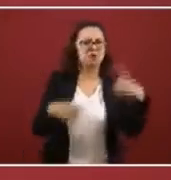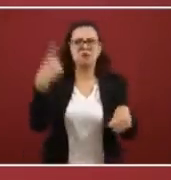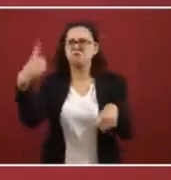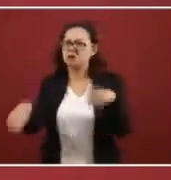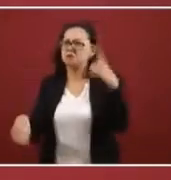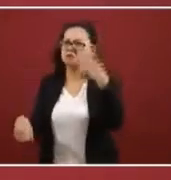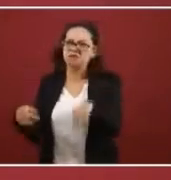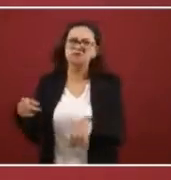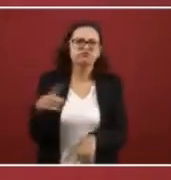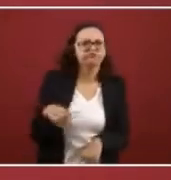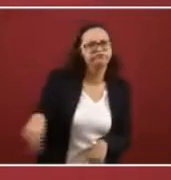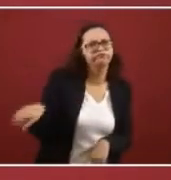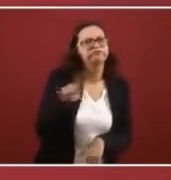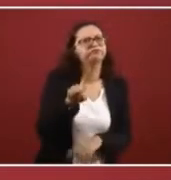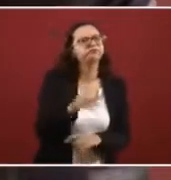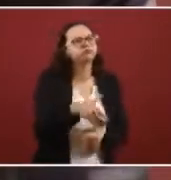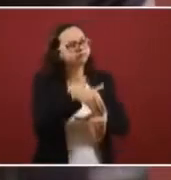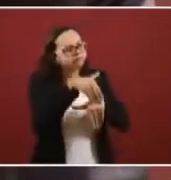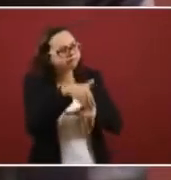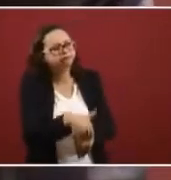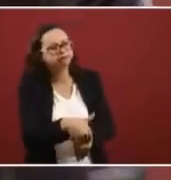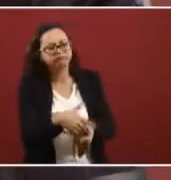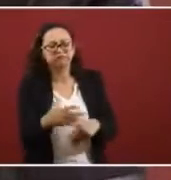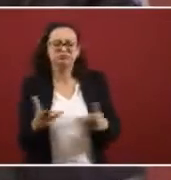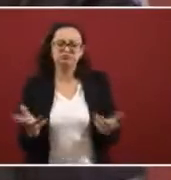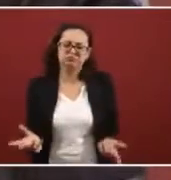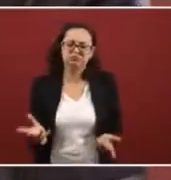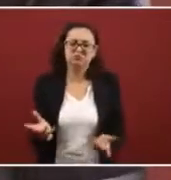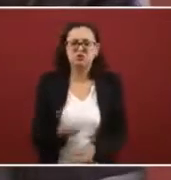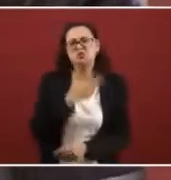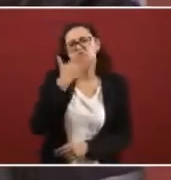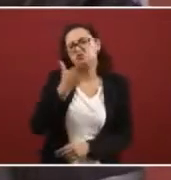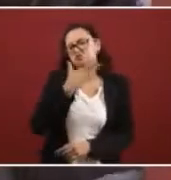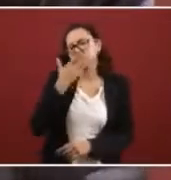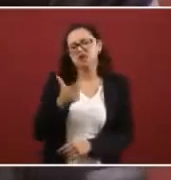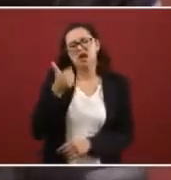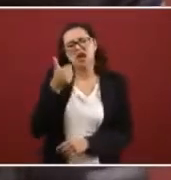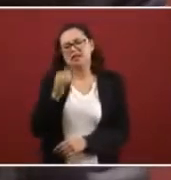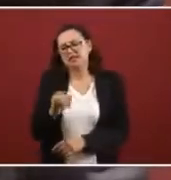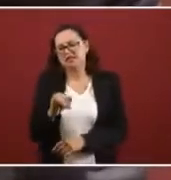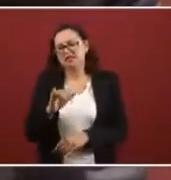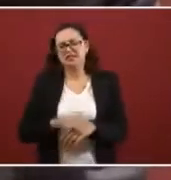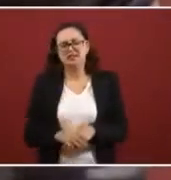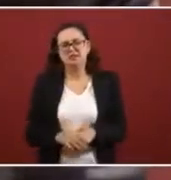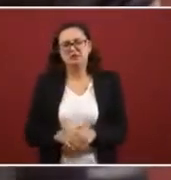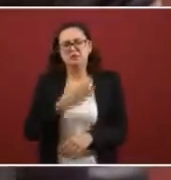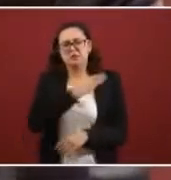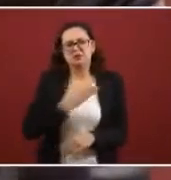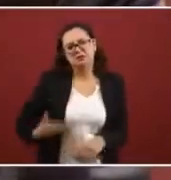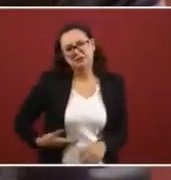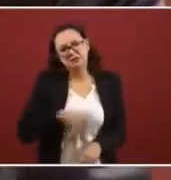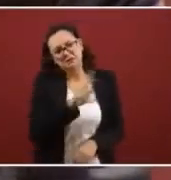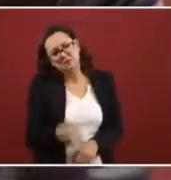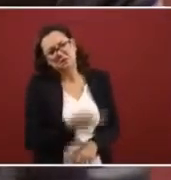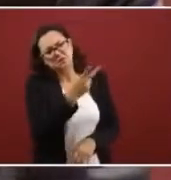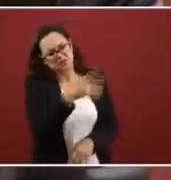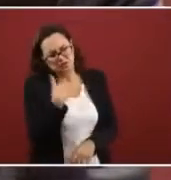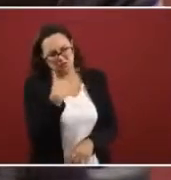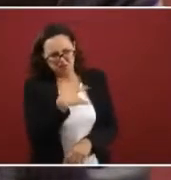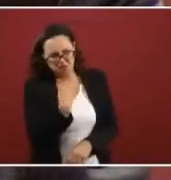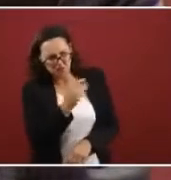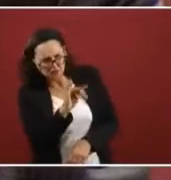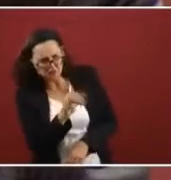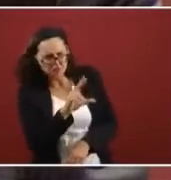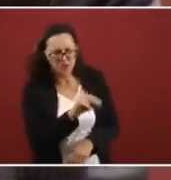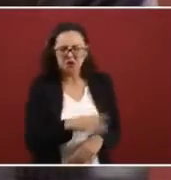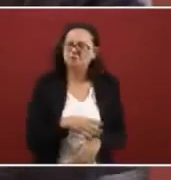above, from the president, o eran consultadas al presidente y or they were consulted to the president and he gave